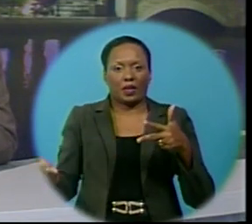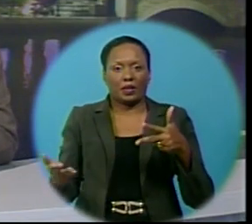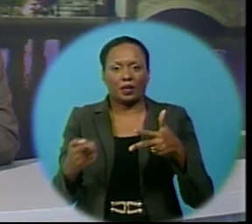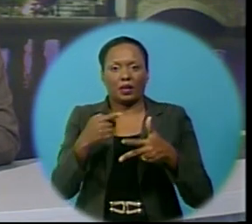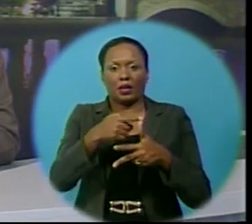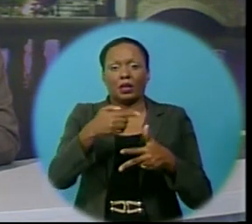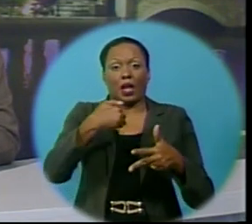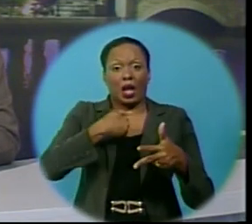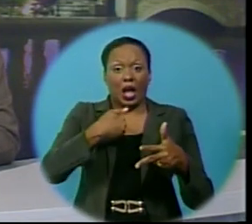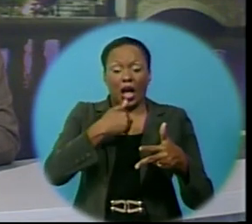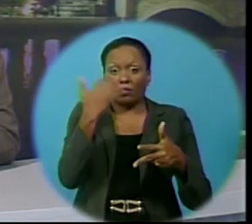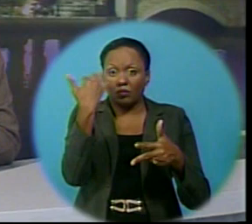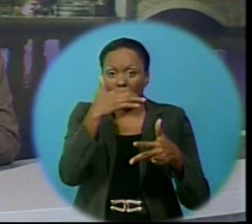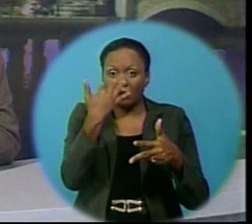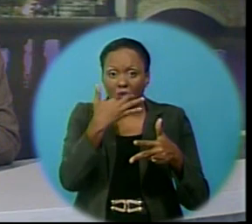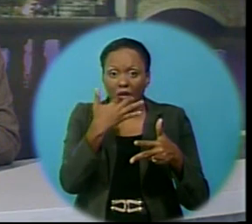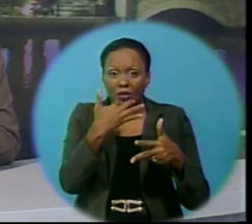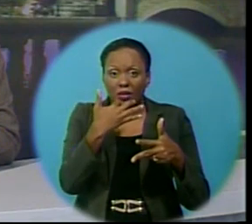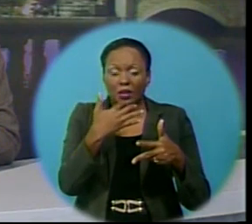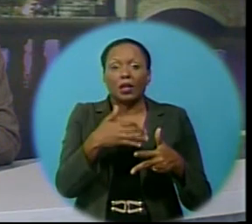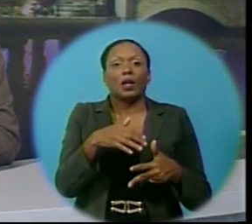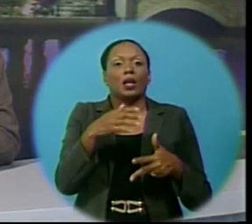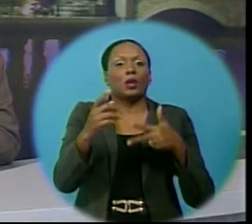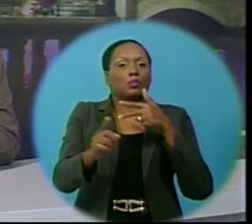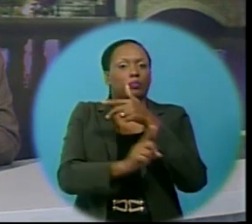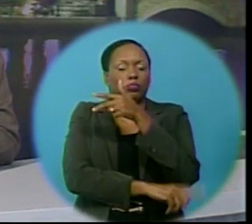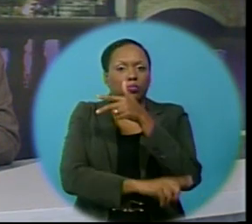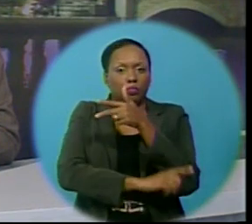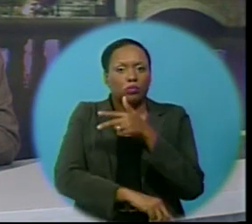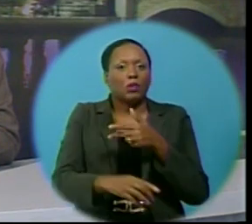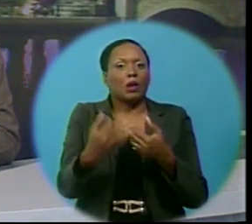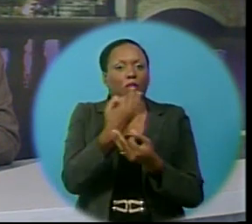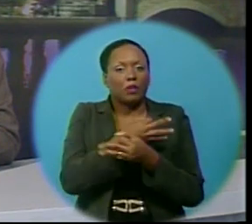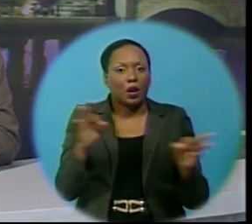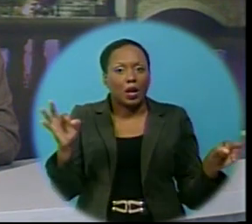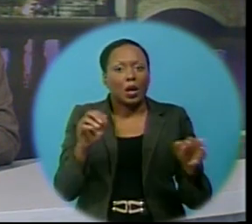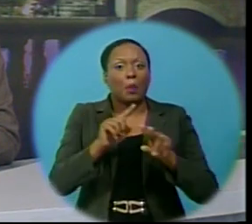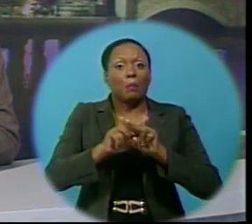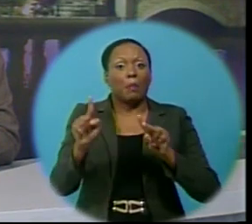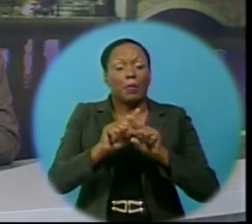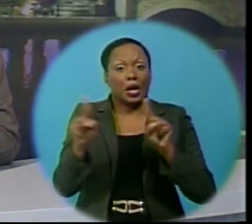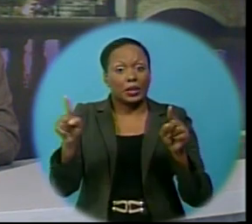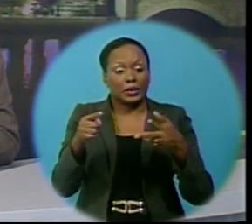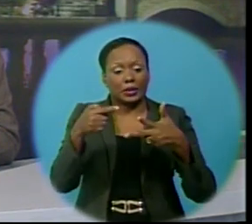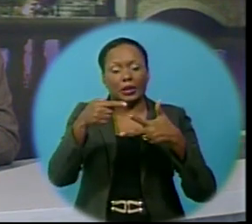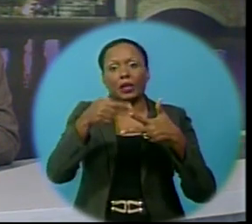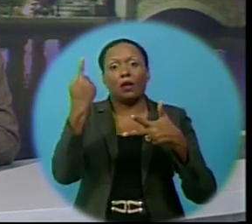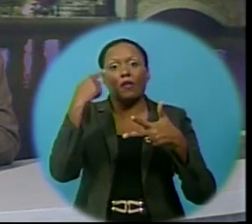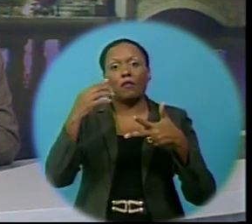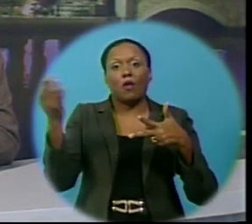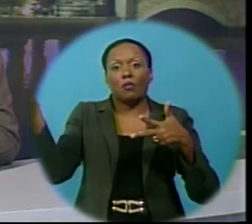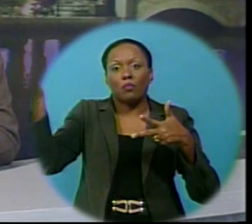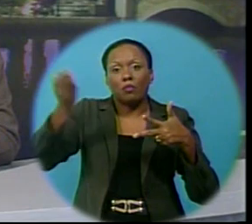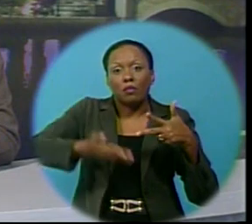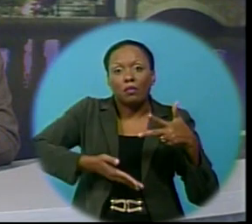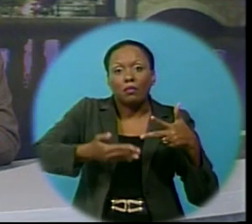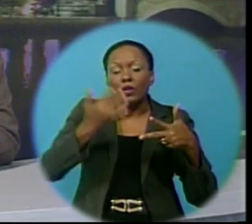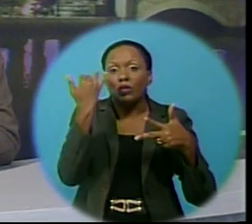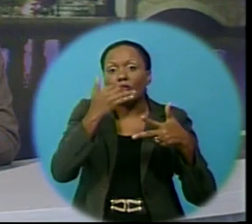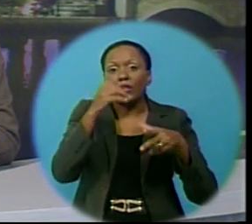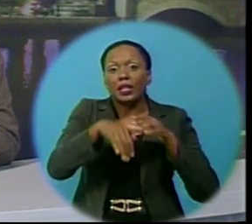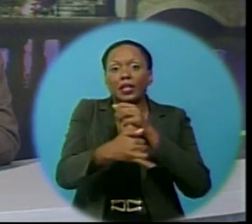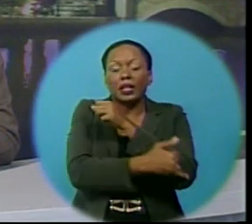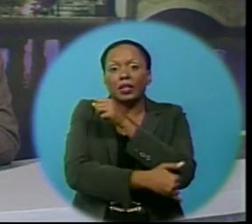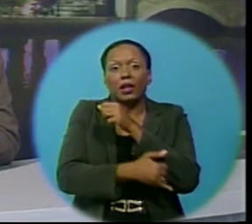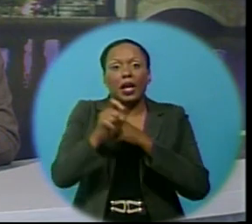charge of possession, he was reprimanded and discharged. However, for importation, the Barbadian will have to pay 90,000